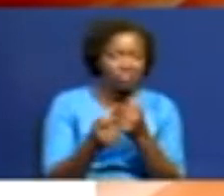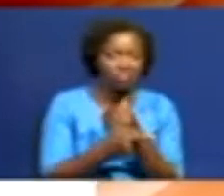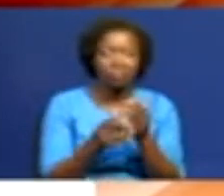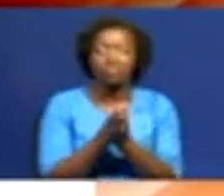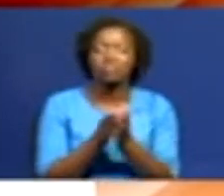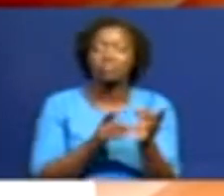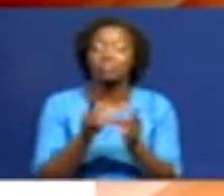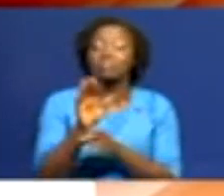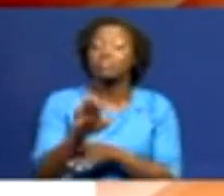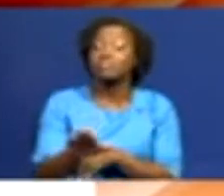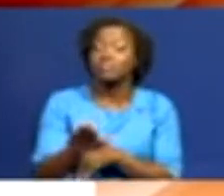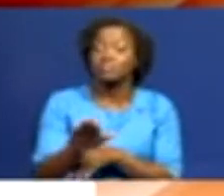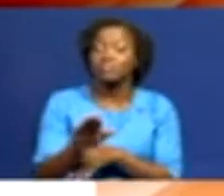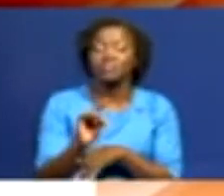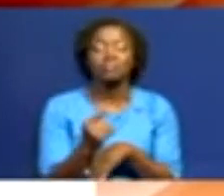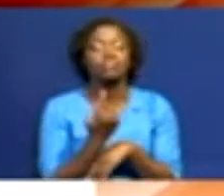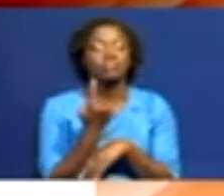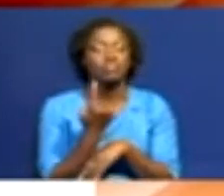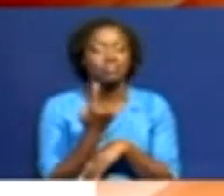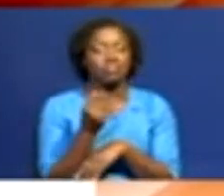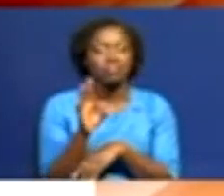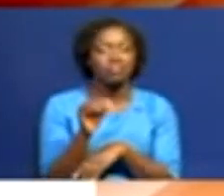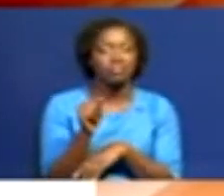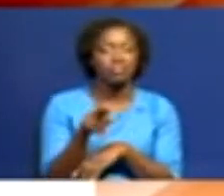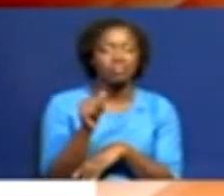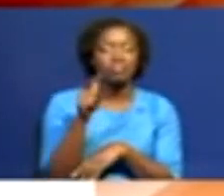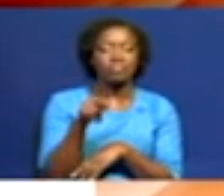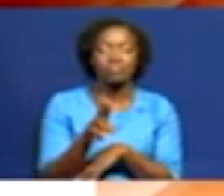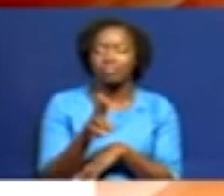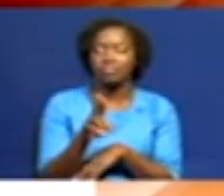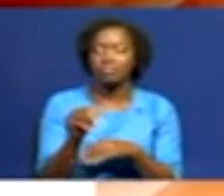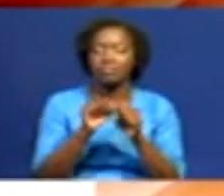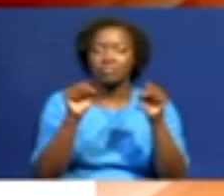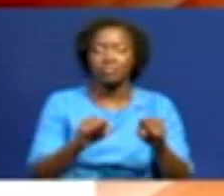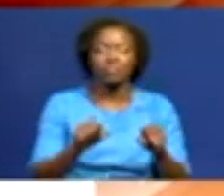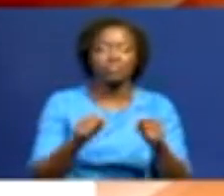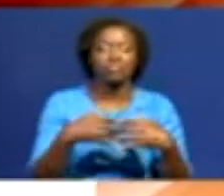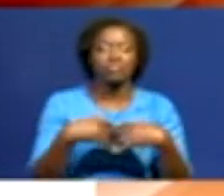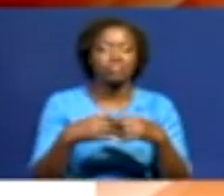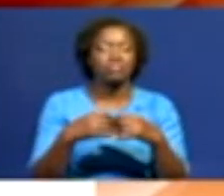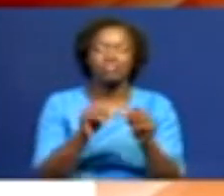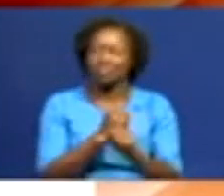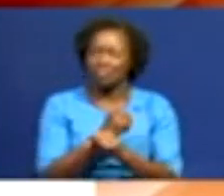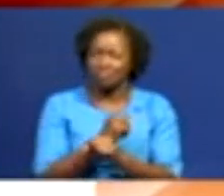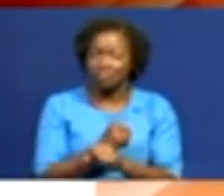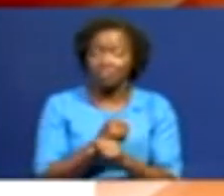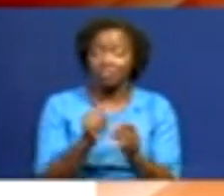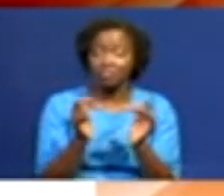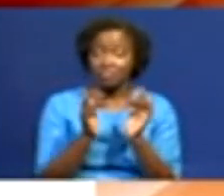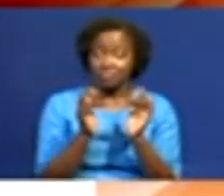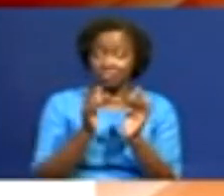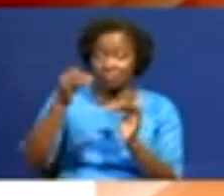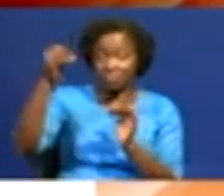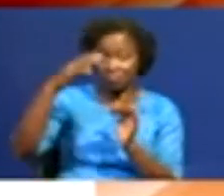direct debits at once. Faulu says the system is an automated solution for secure electronic data between